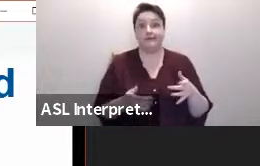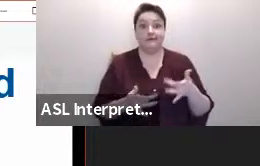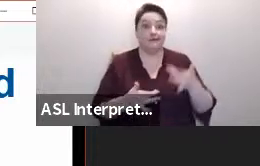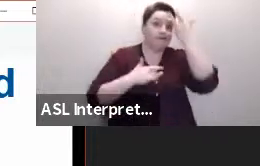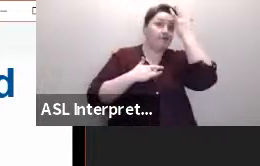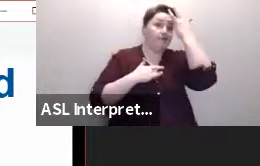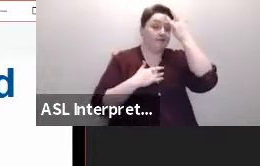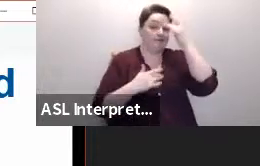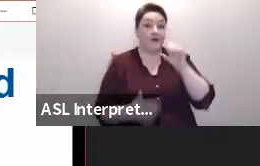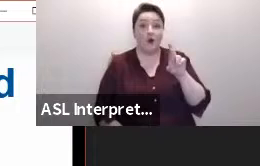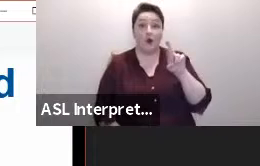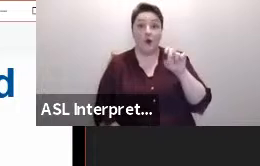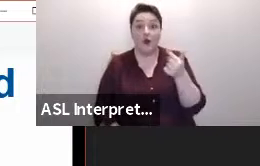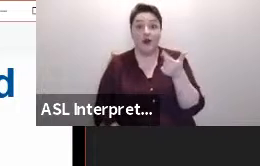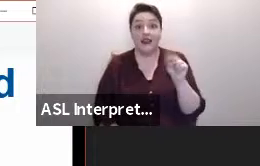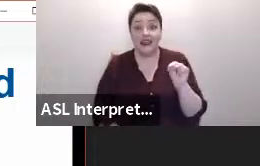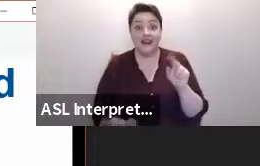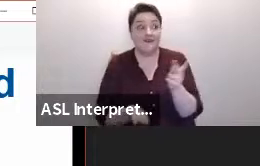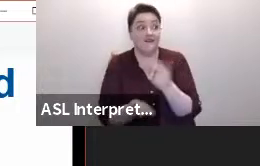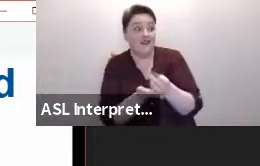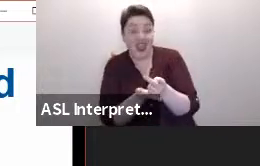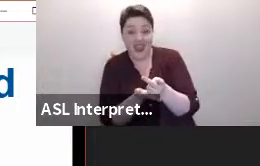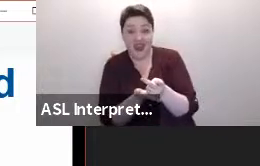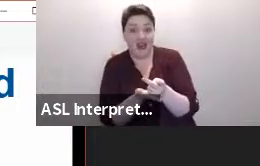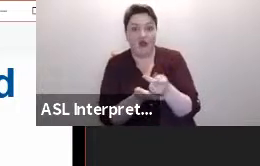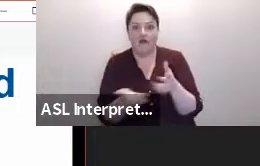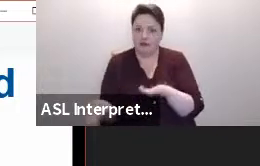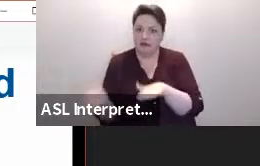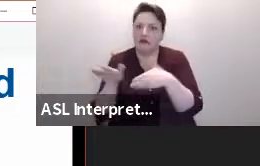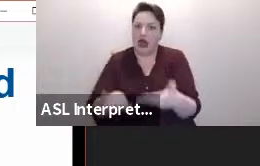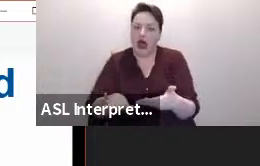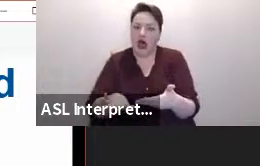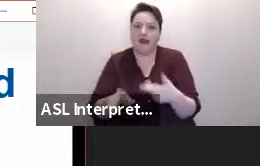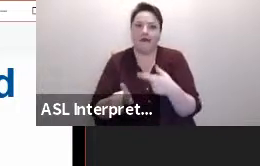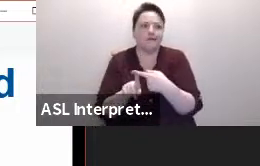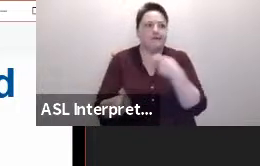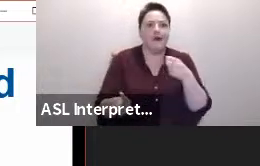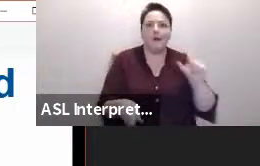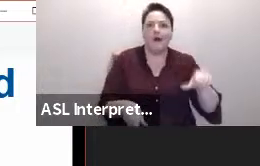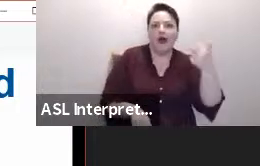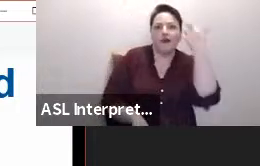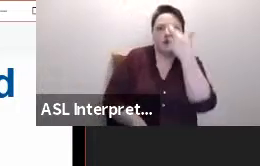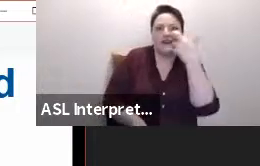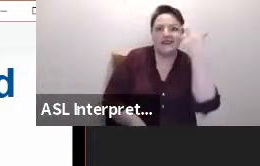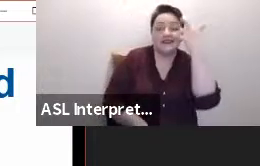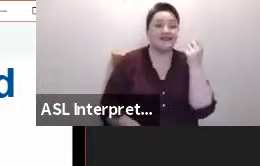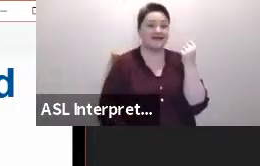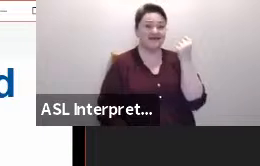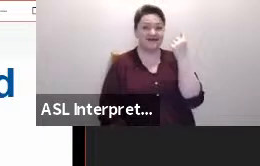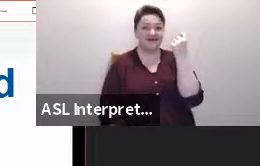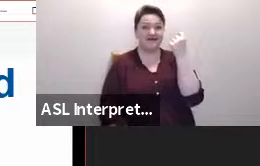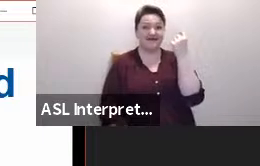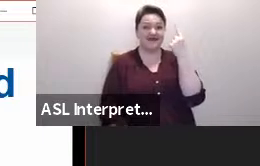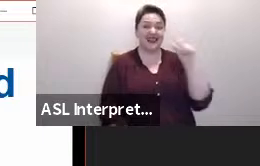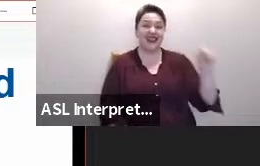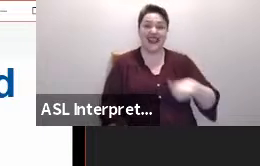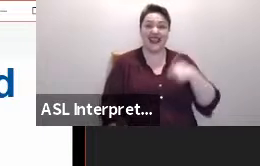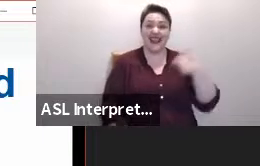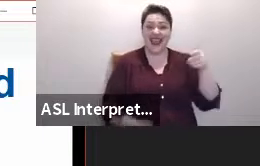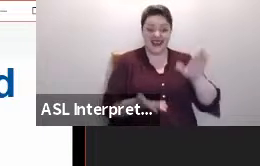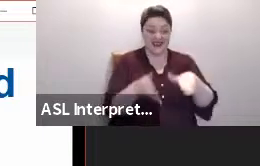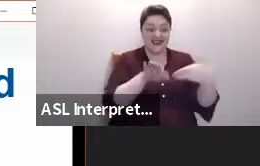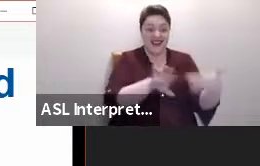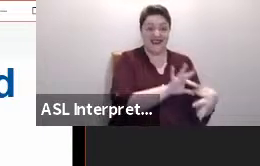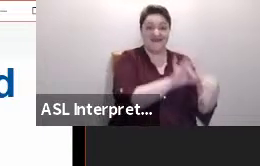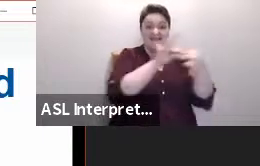these vaccines. There hasn't been a single case that has been linked to these